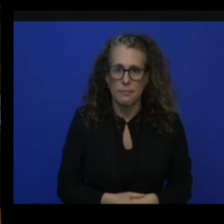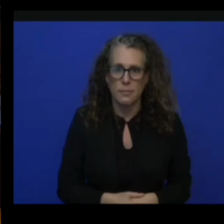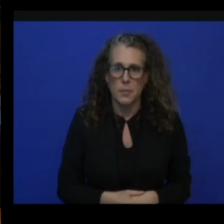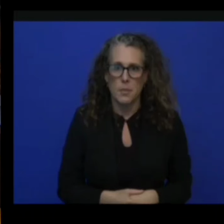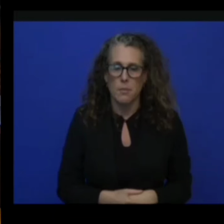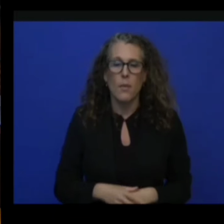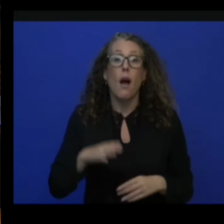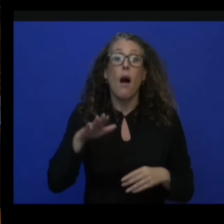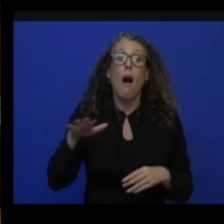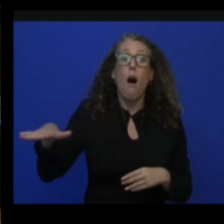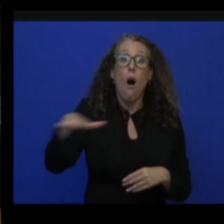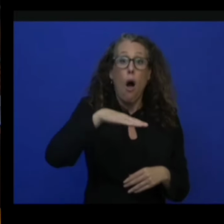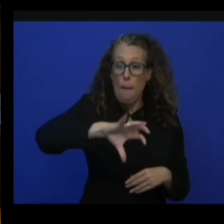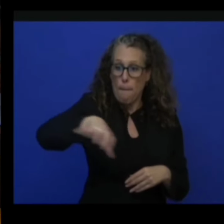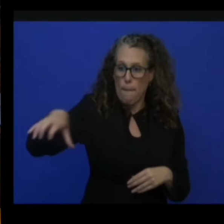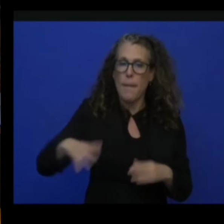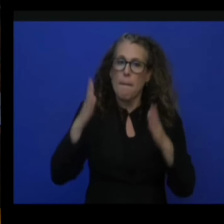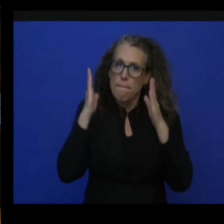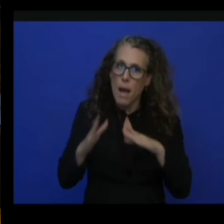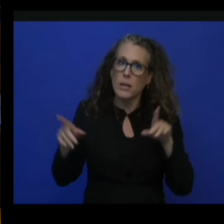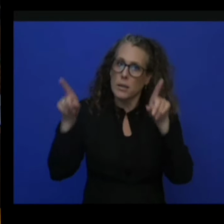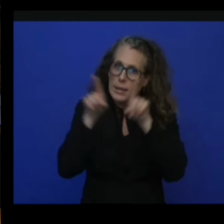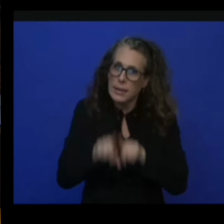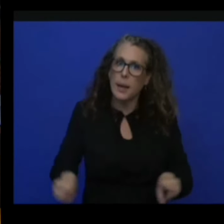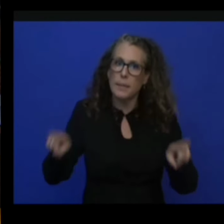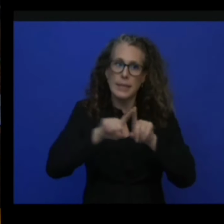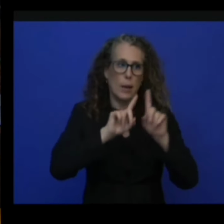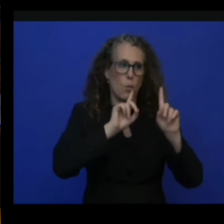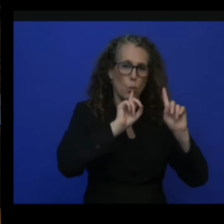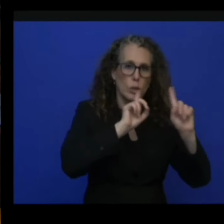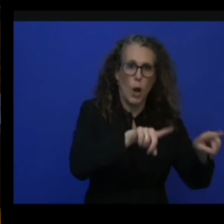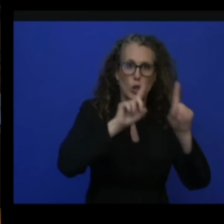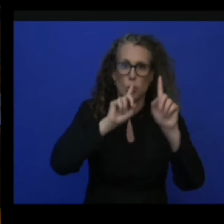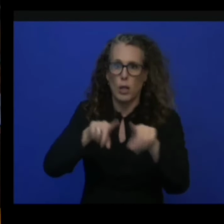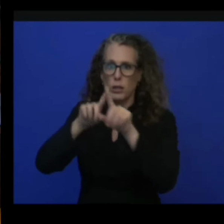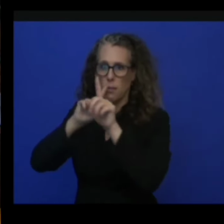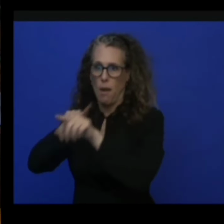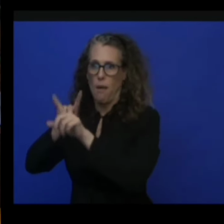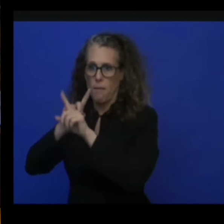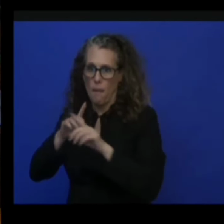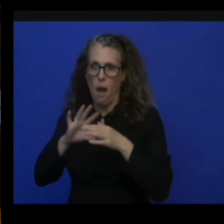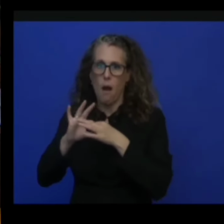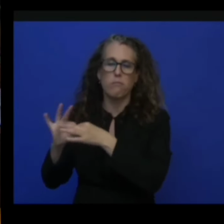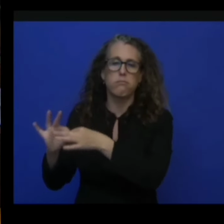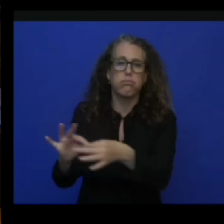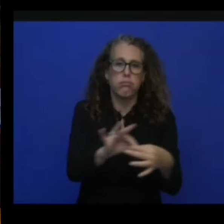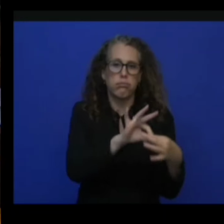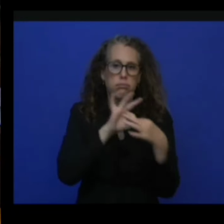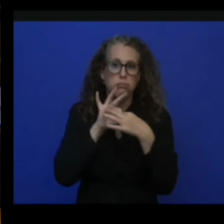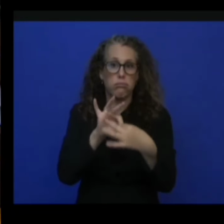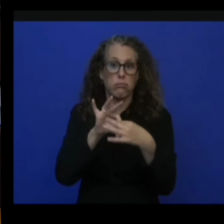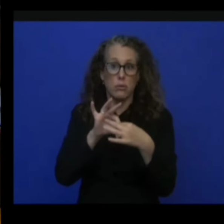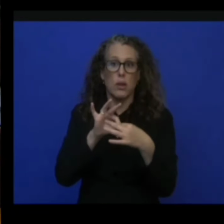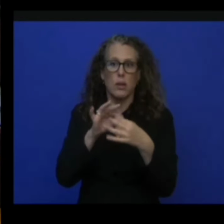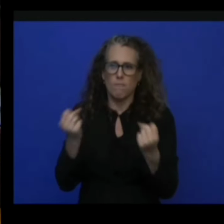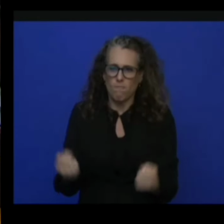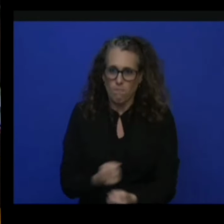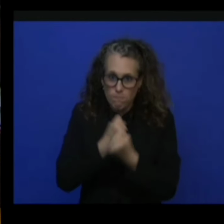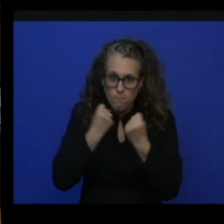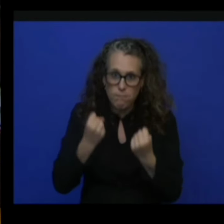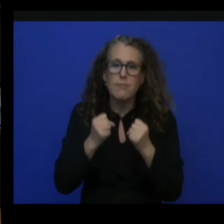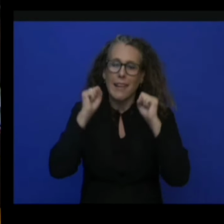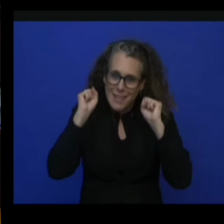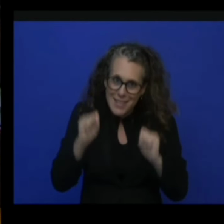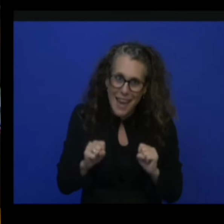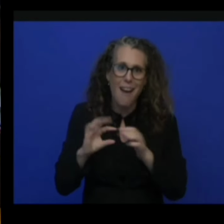belief in what we can achieve by working together. This needs political leadership. It needs